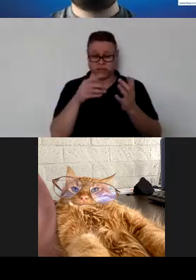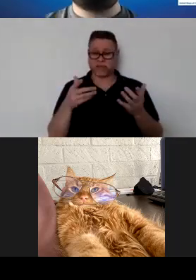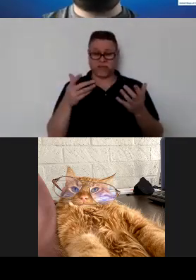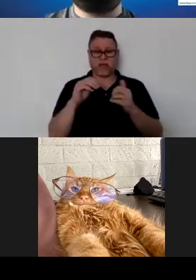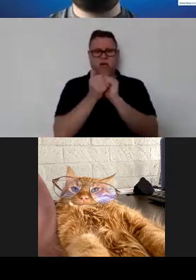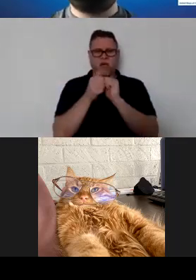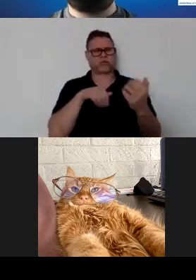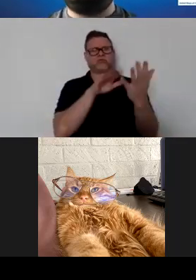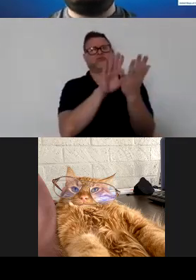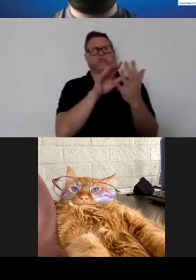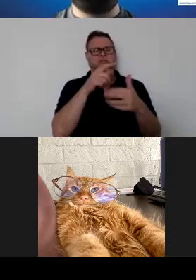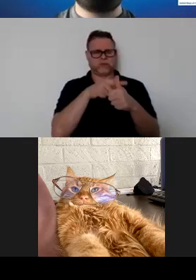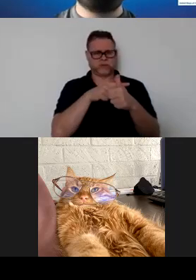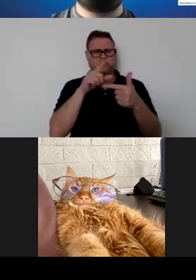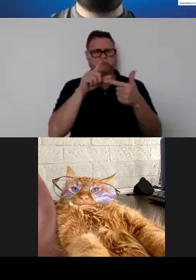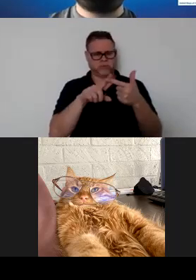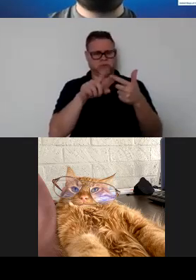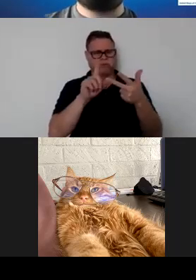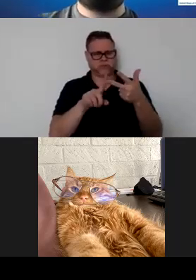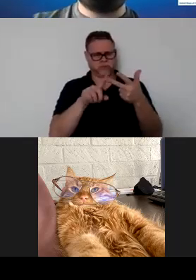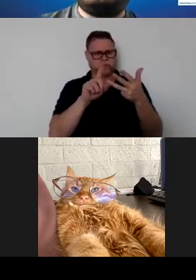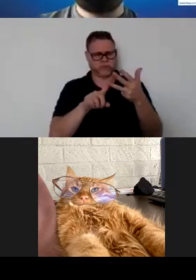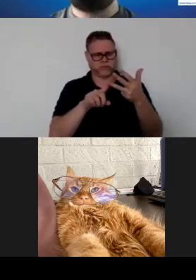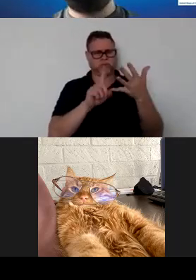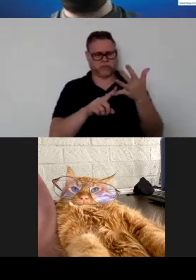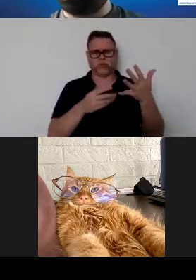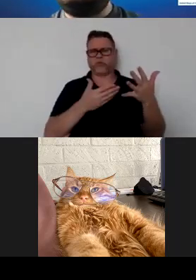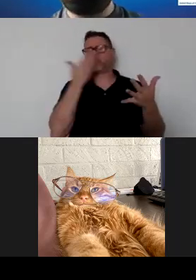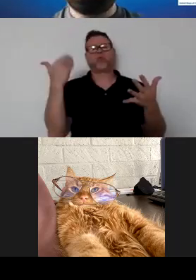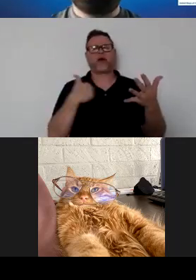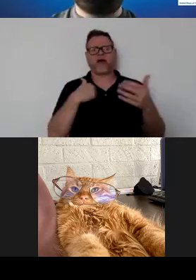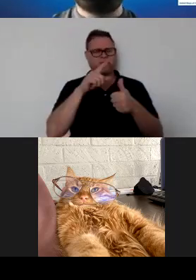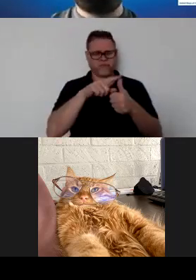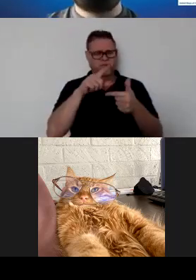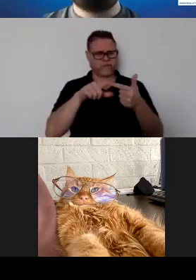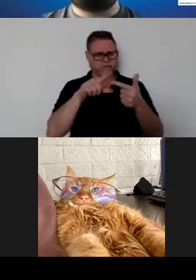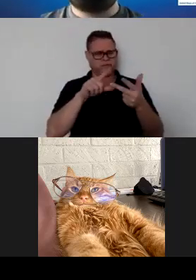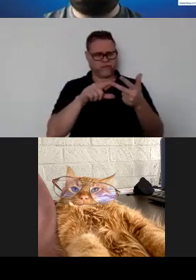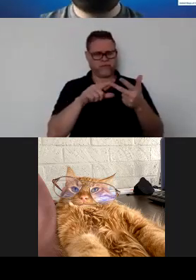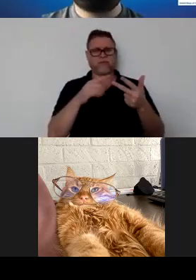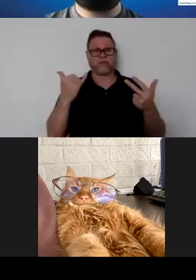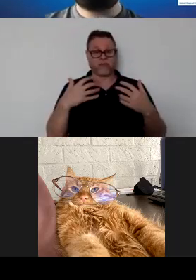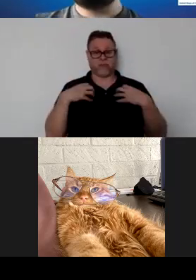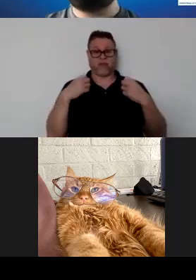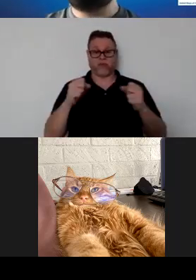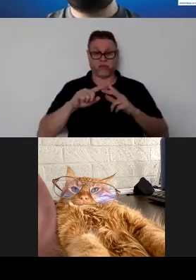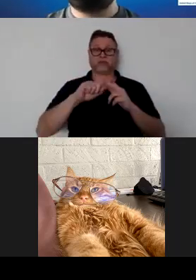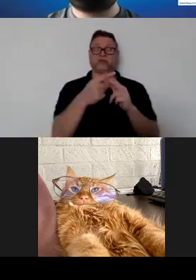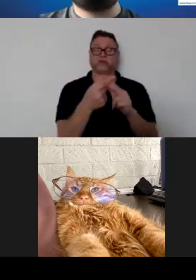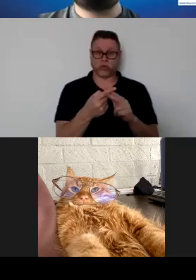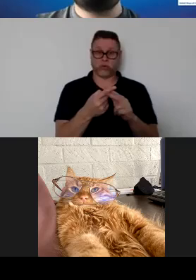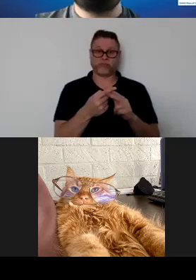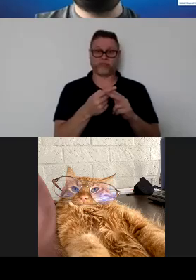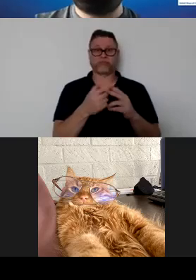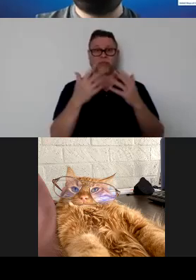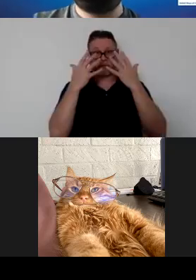going to address X or Y, or, we lack, A or B. Now with Healthy Start, unfortunately, they were kind